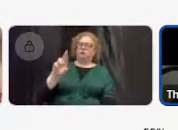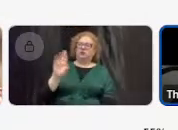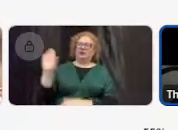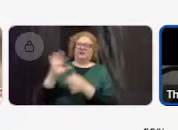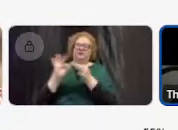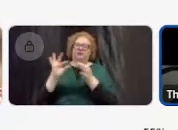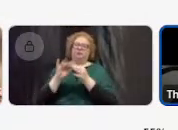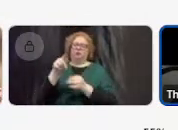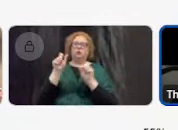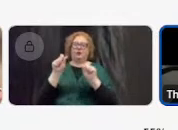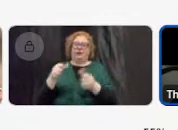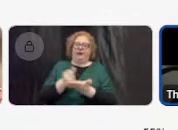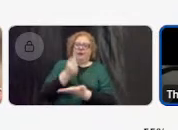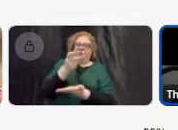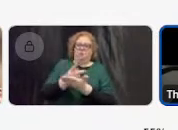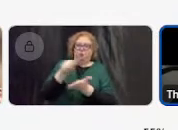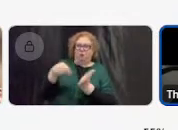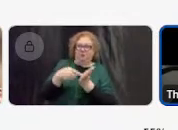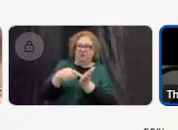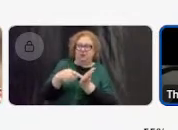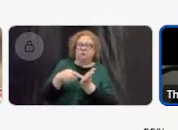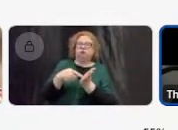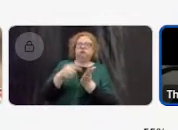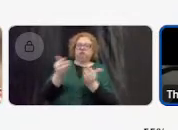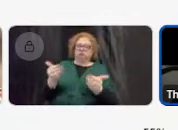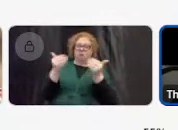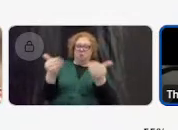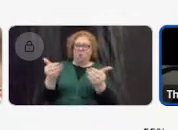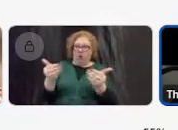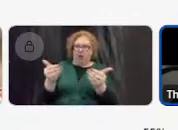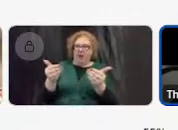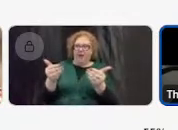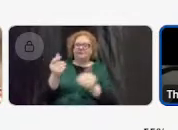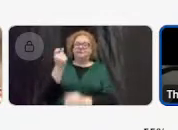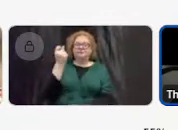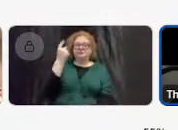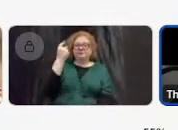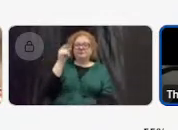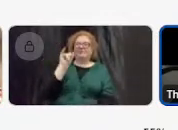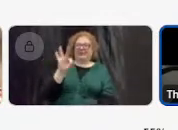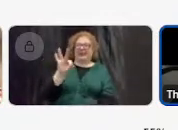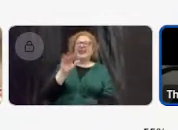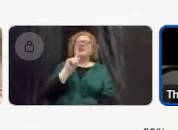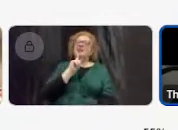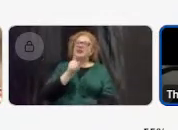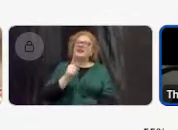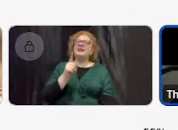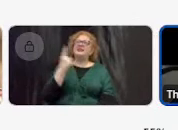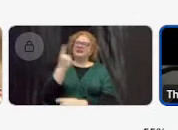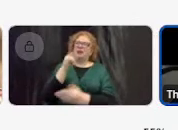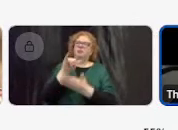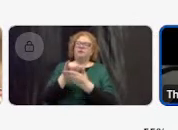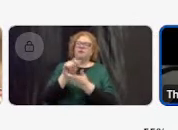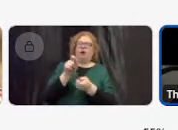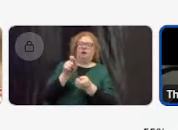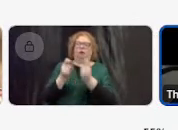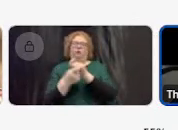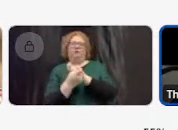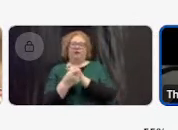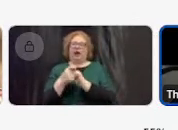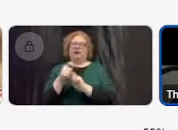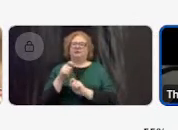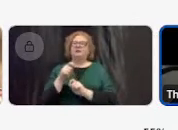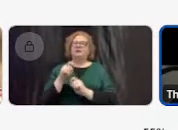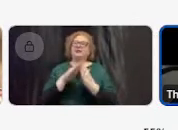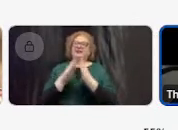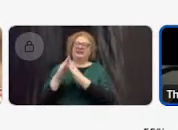and do it, but that to the extent that it revises the city street plan, if in fact it does, and I'm